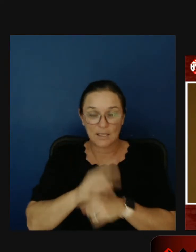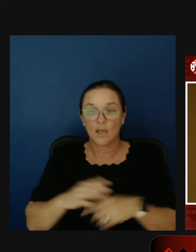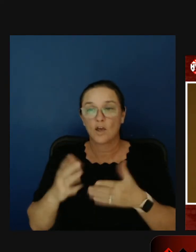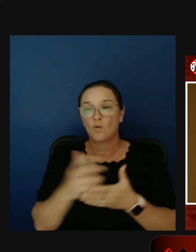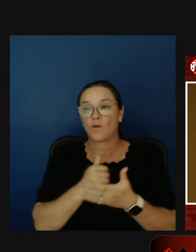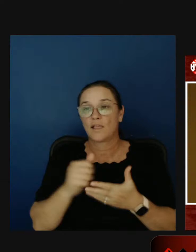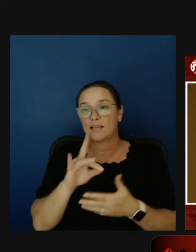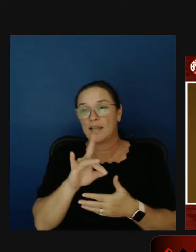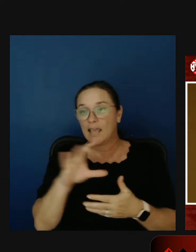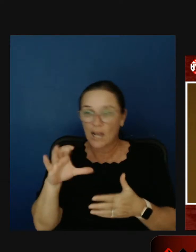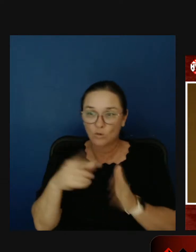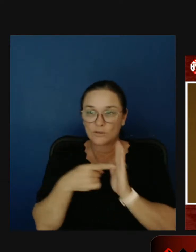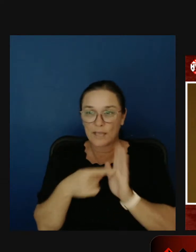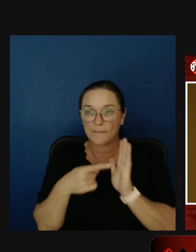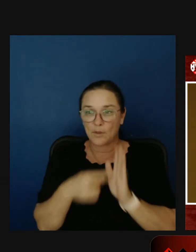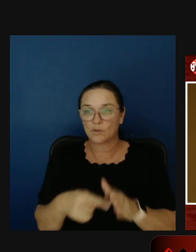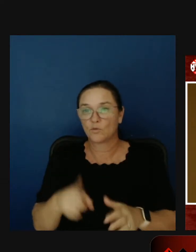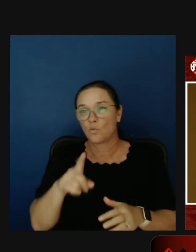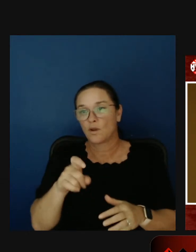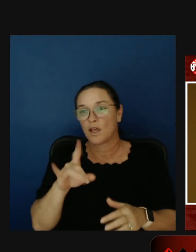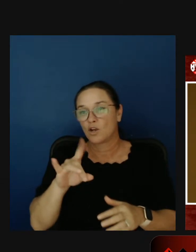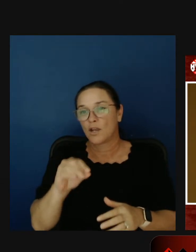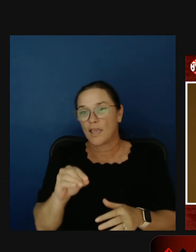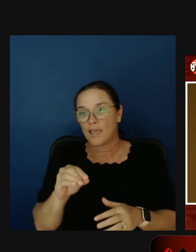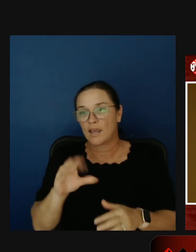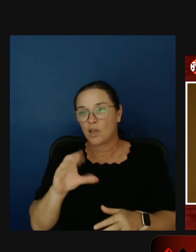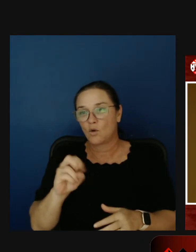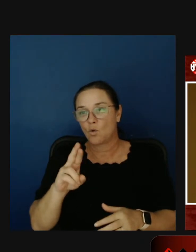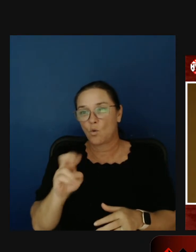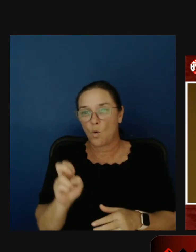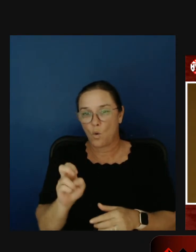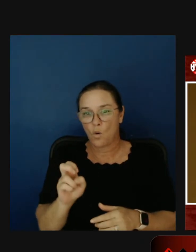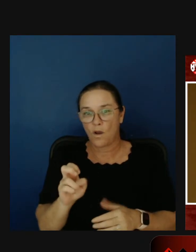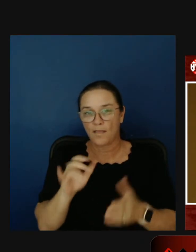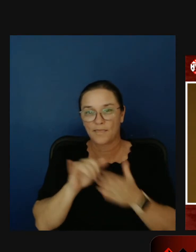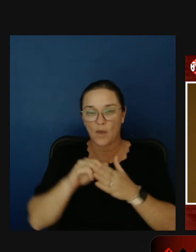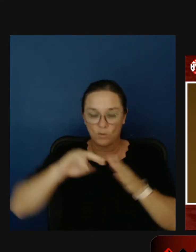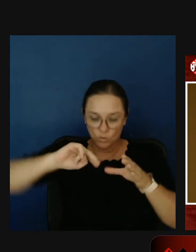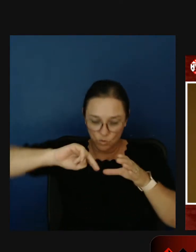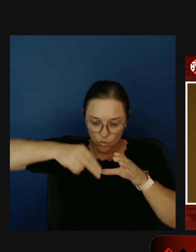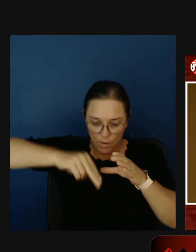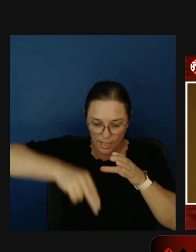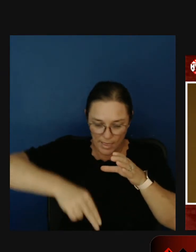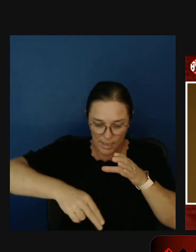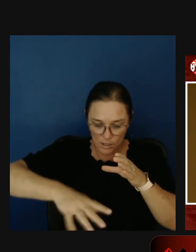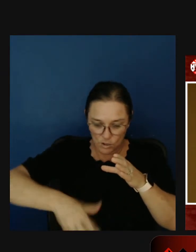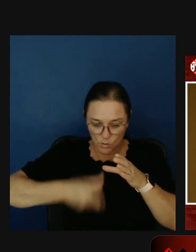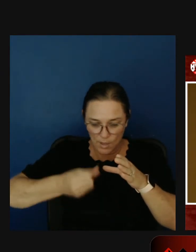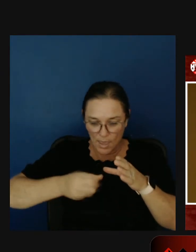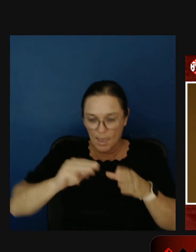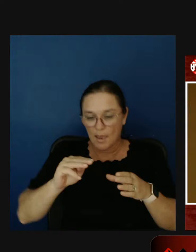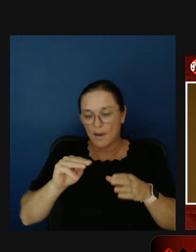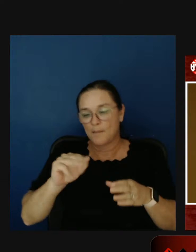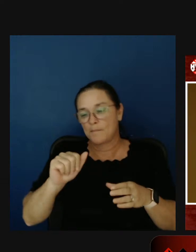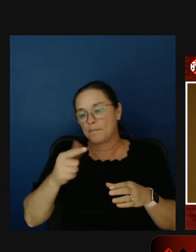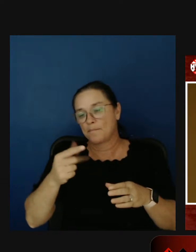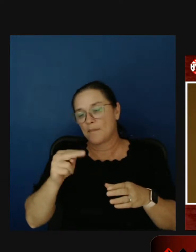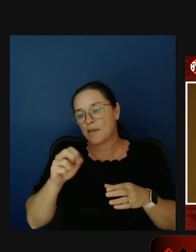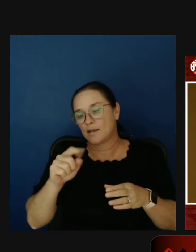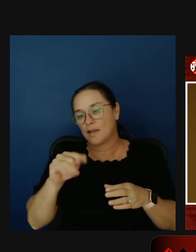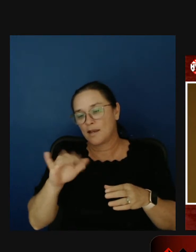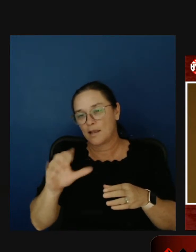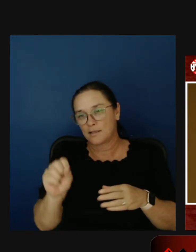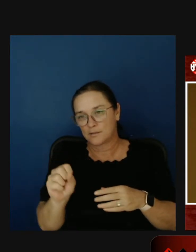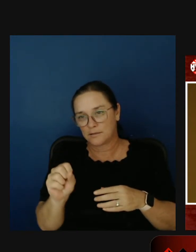samples for chemistry, 180 cores. So that was drilling to get the magnetics of the lava, because some will have different